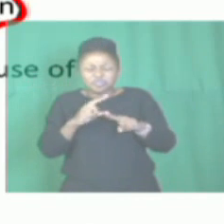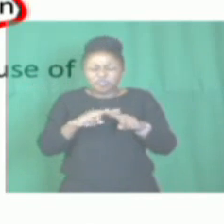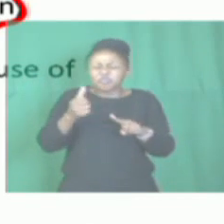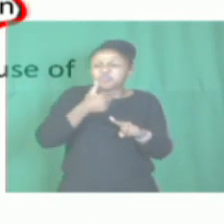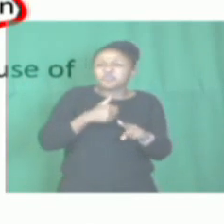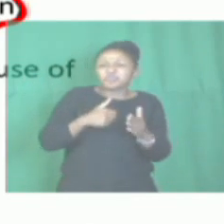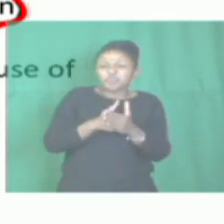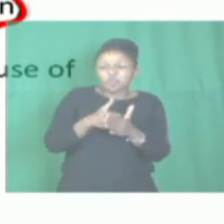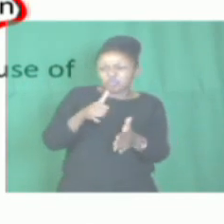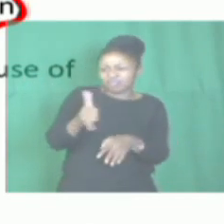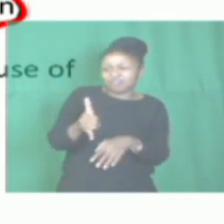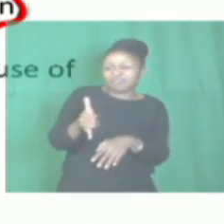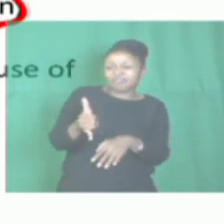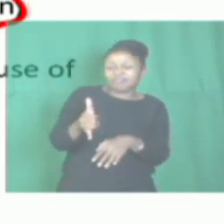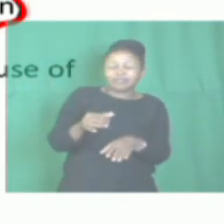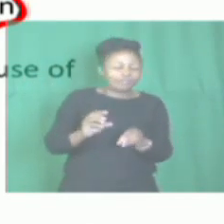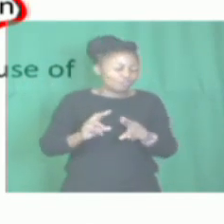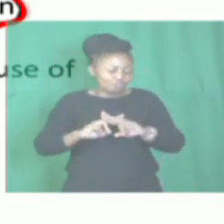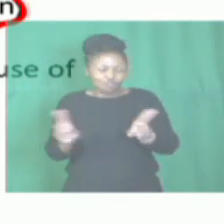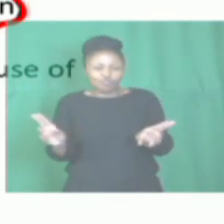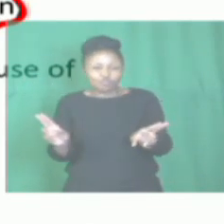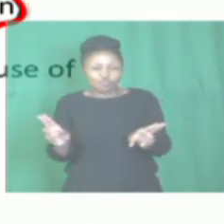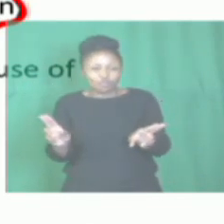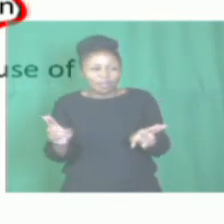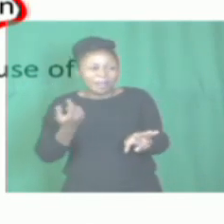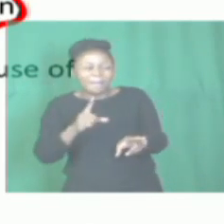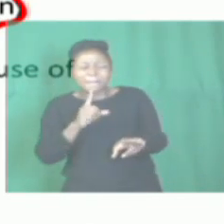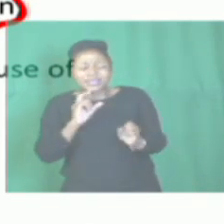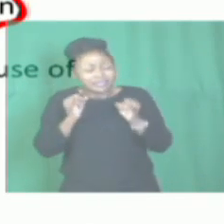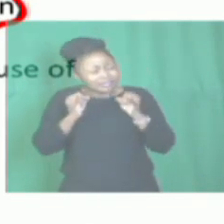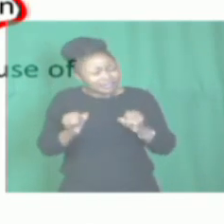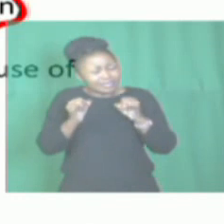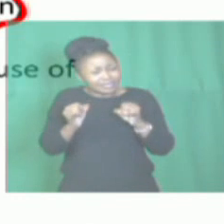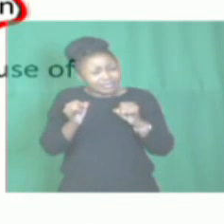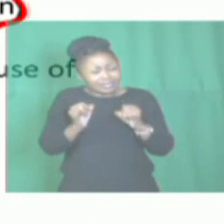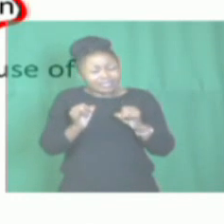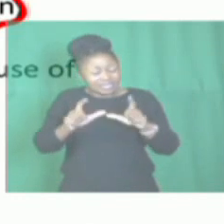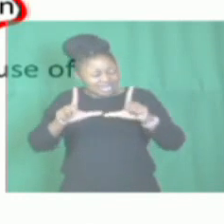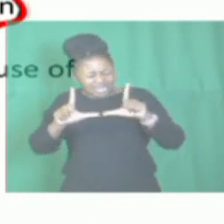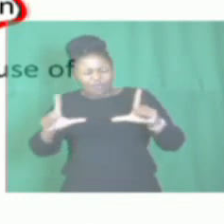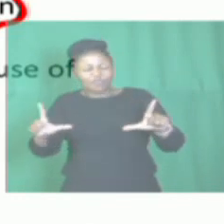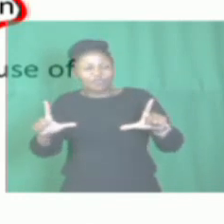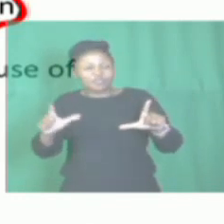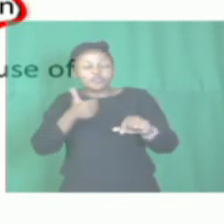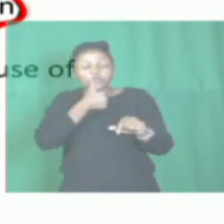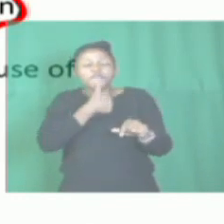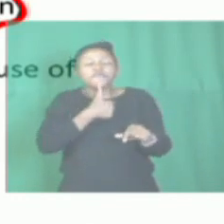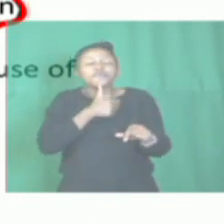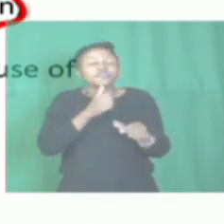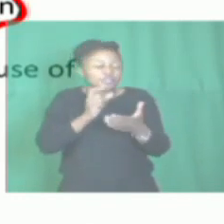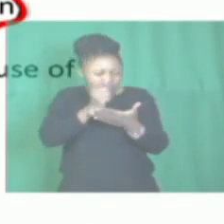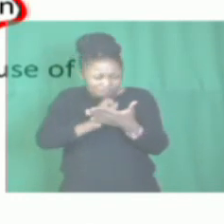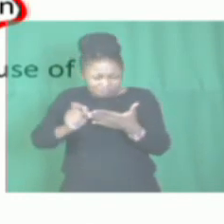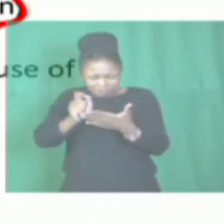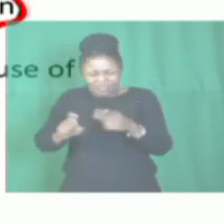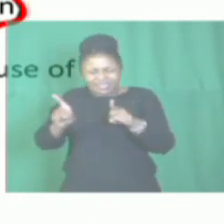It is not offensive language, but it is formal language. You should show respect. It should be language that is polite.